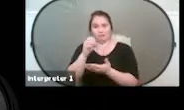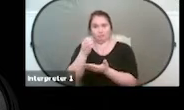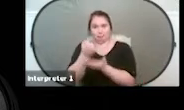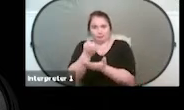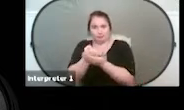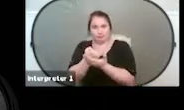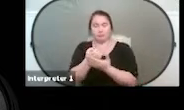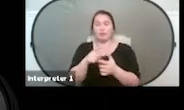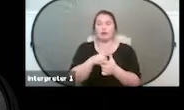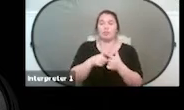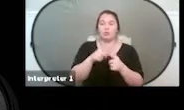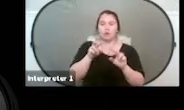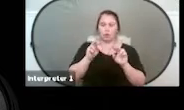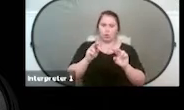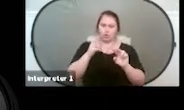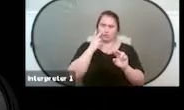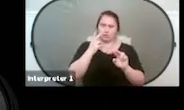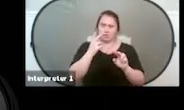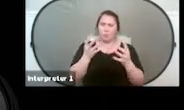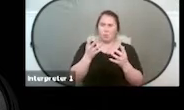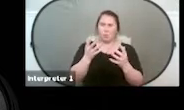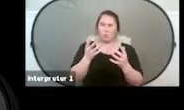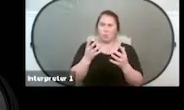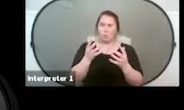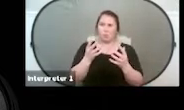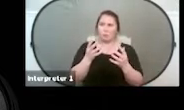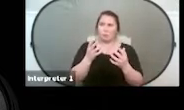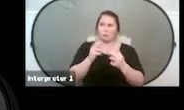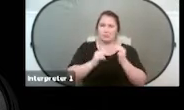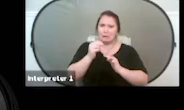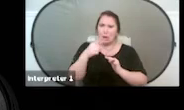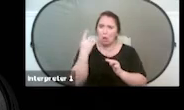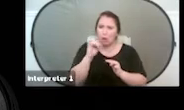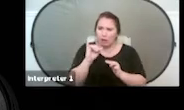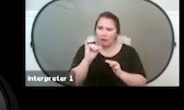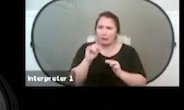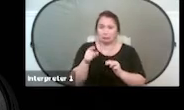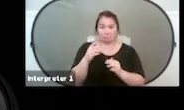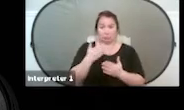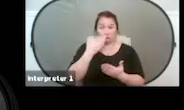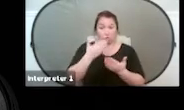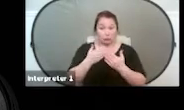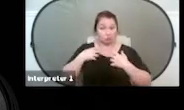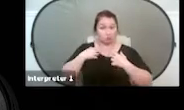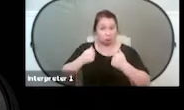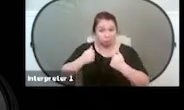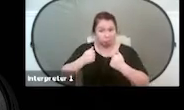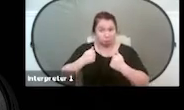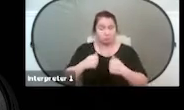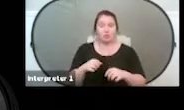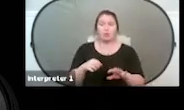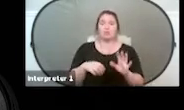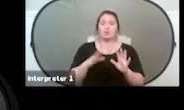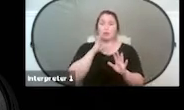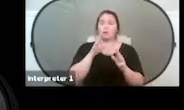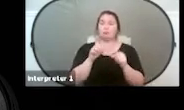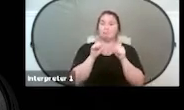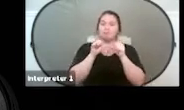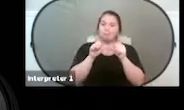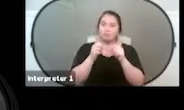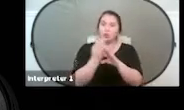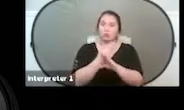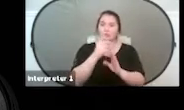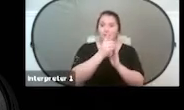about, what's the state of the facility? How old is it? Those types of elements. So the 8 lenses that we continue to use as the